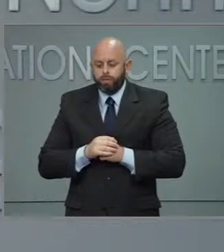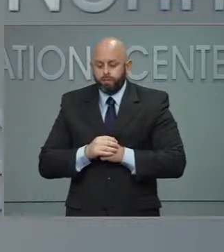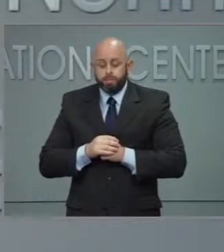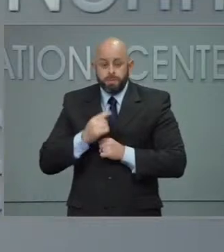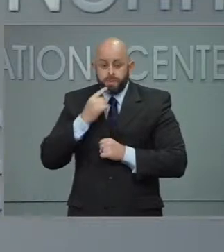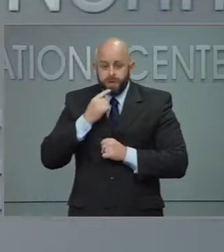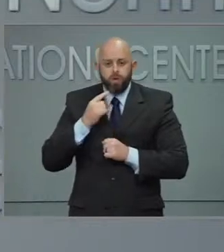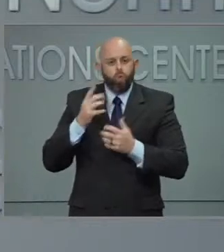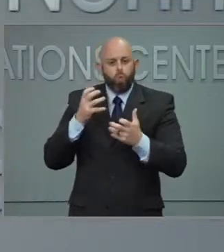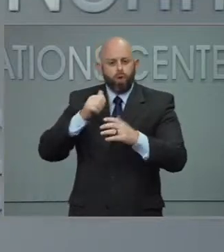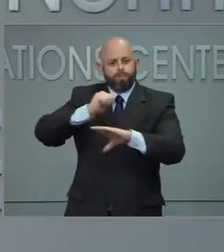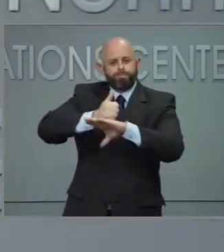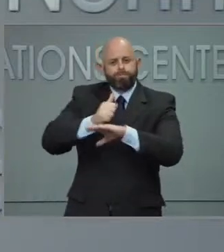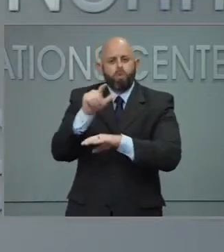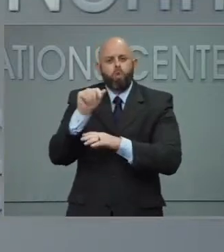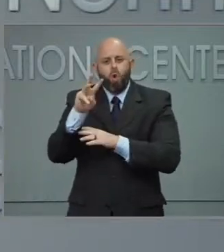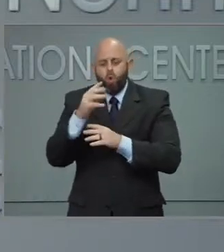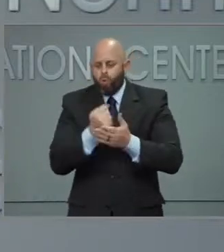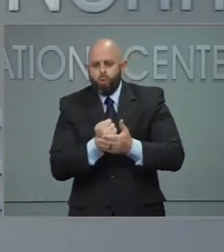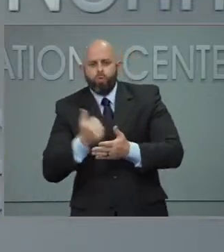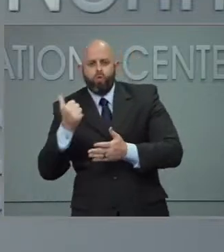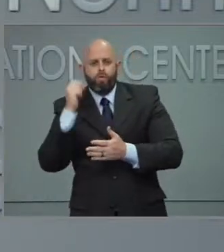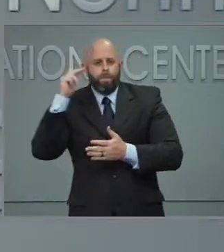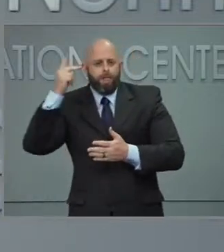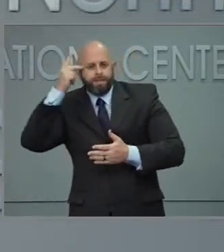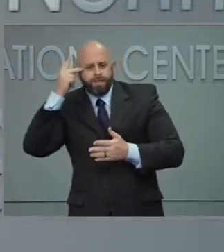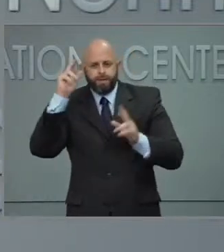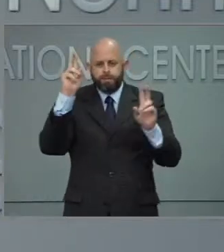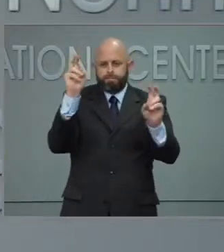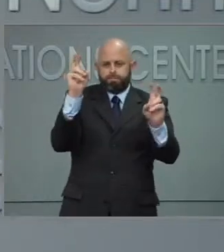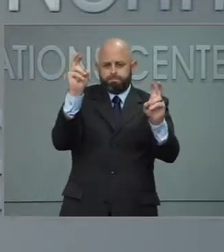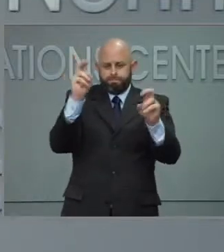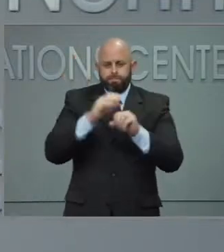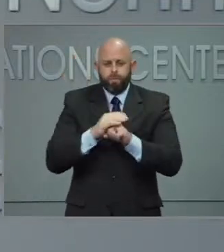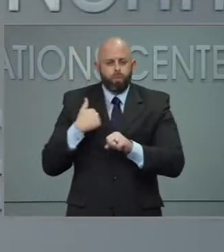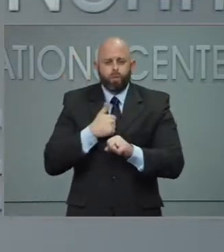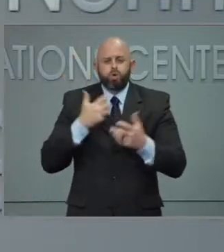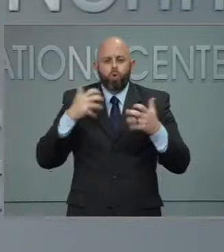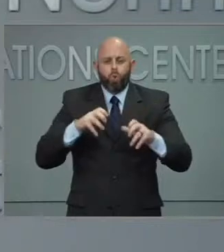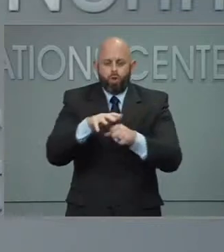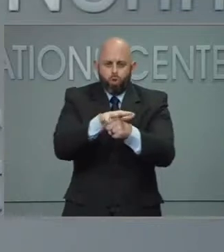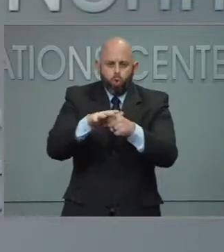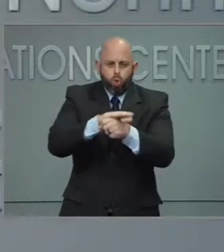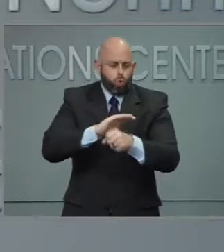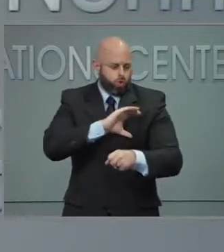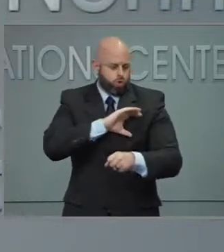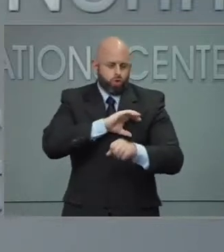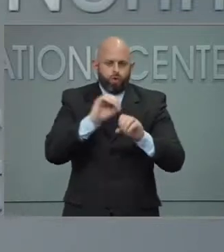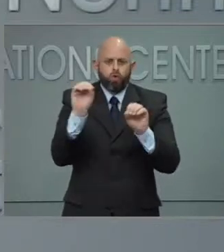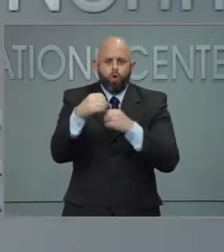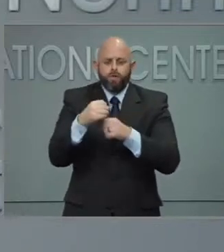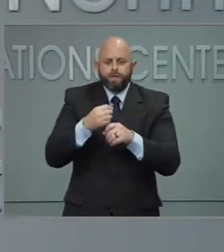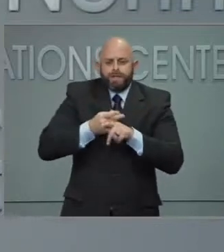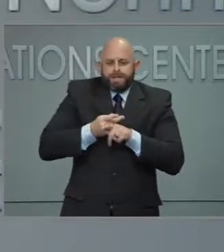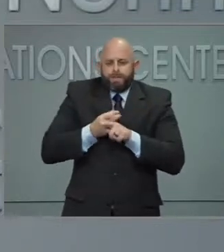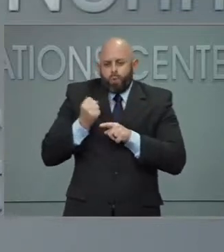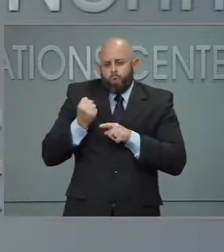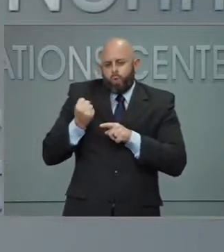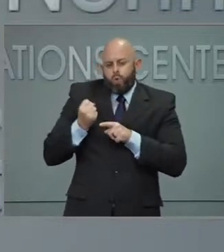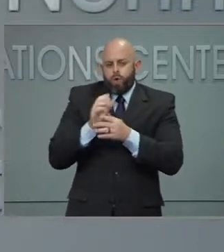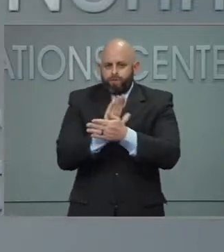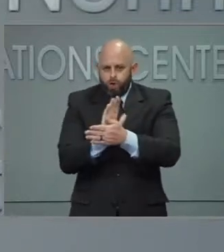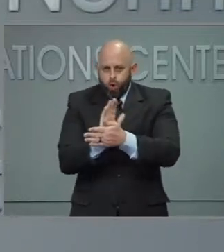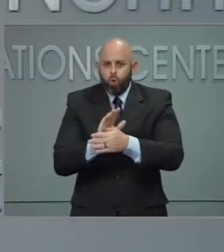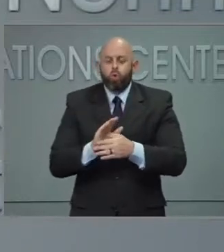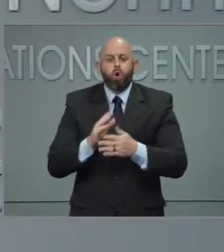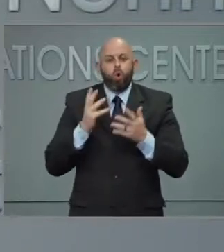decision-making process and to forestall the possibility of a law enforcement agency refusing to release video. Now, do you foresee